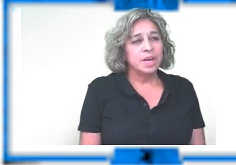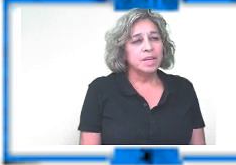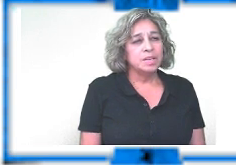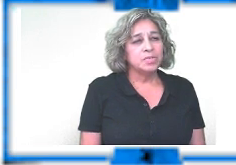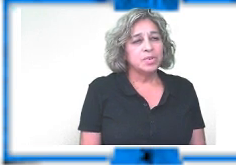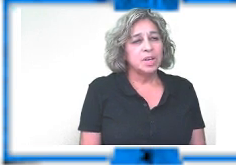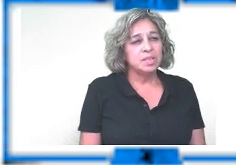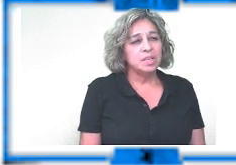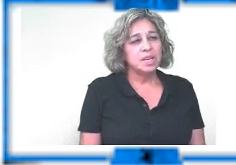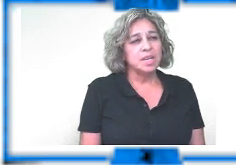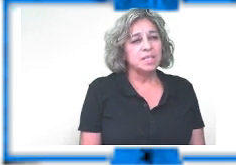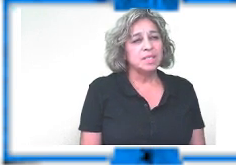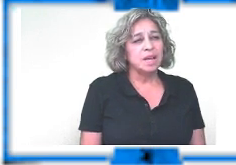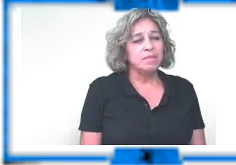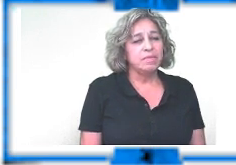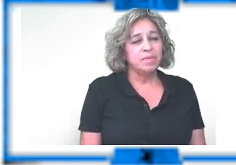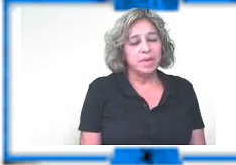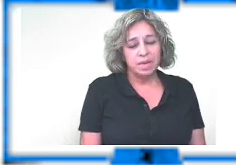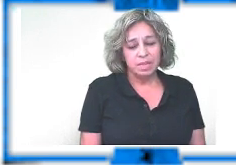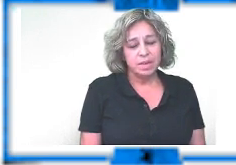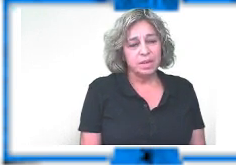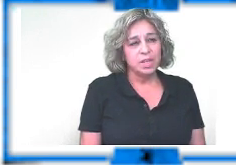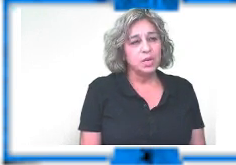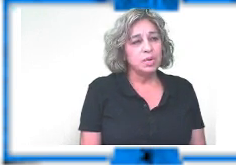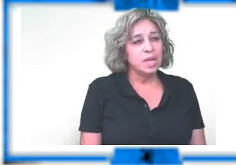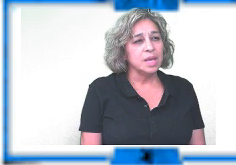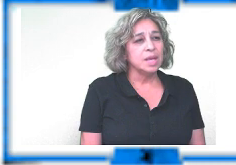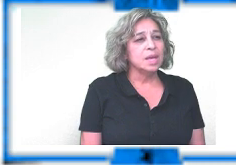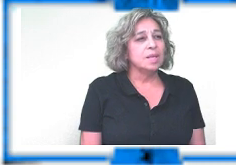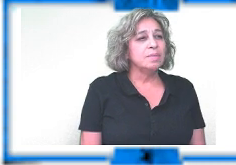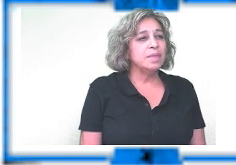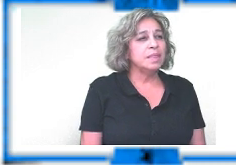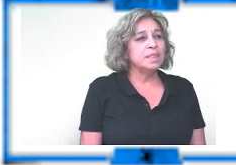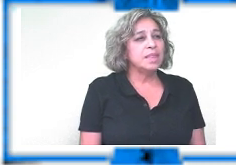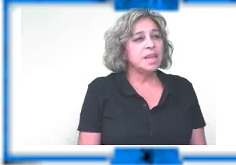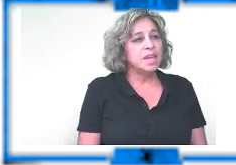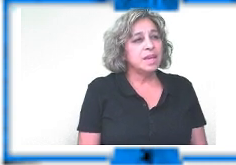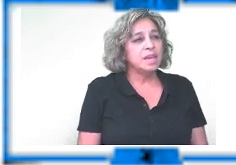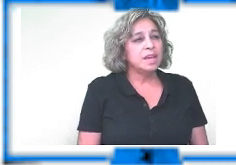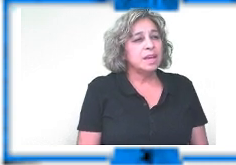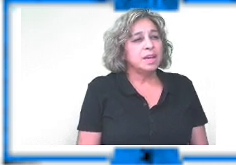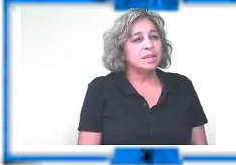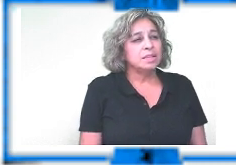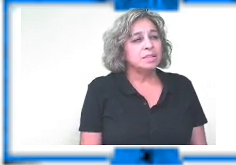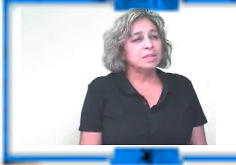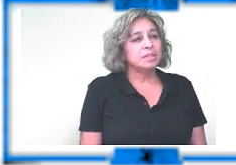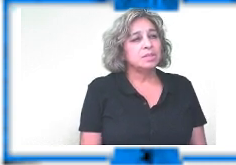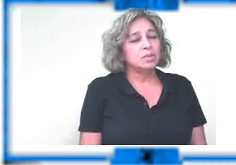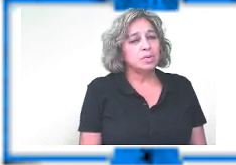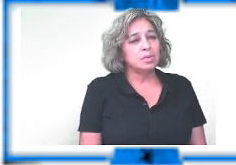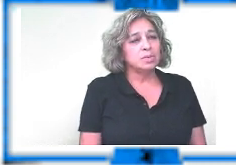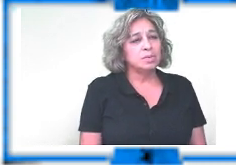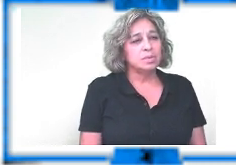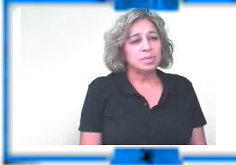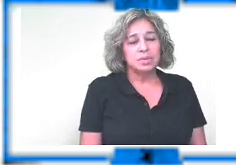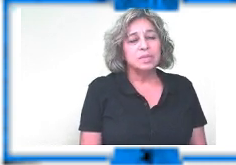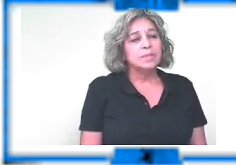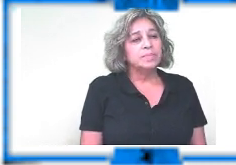The atrocities of the looting that they